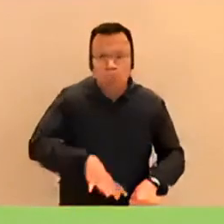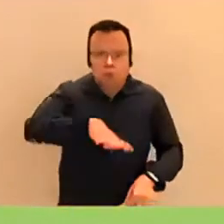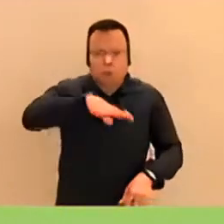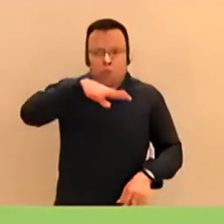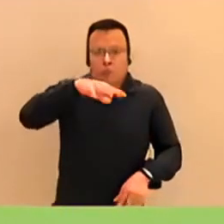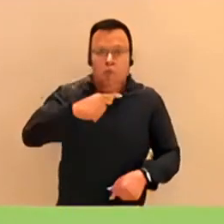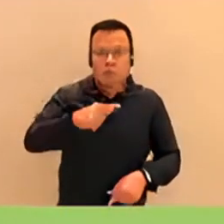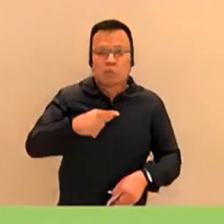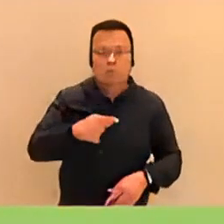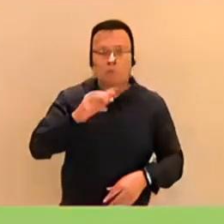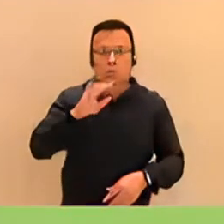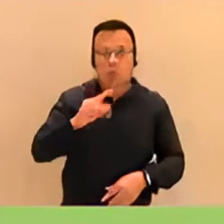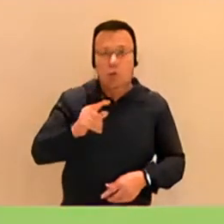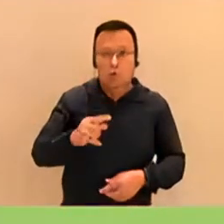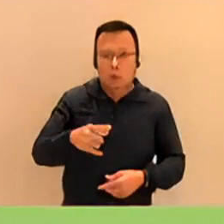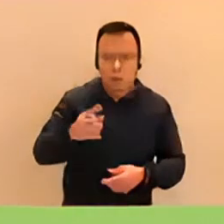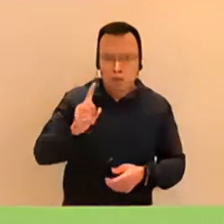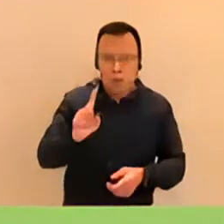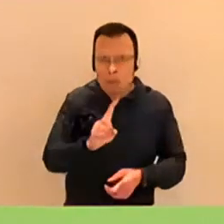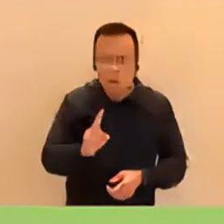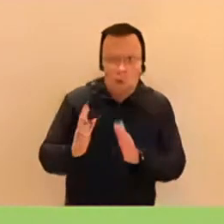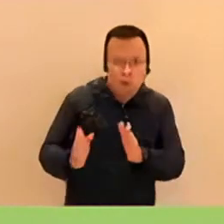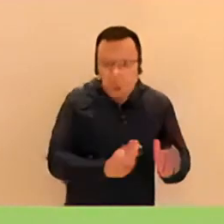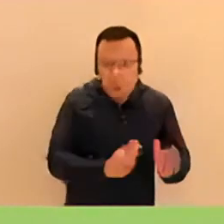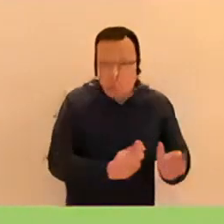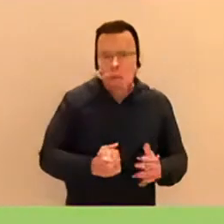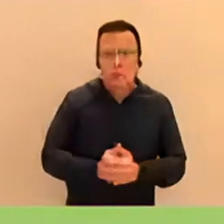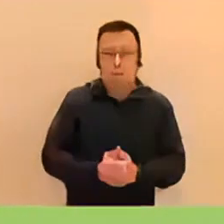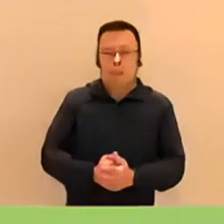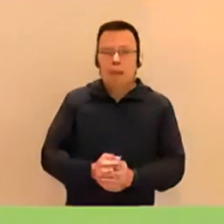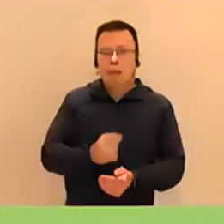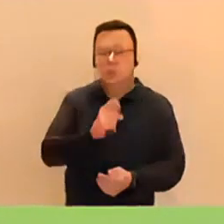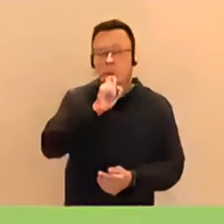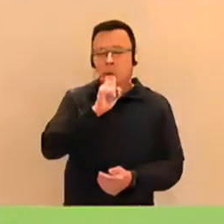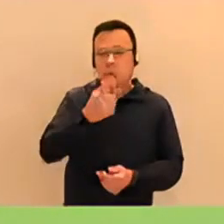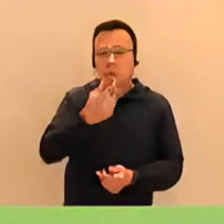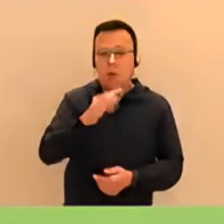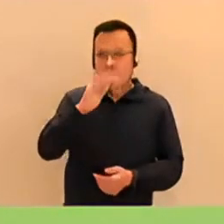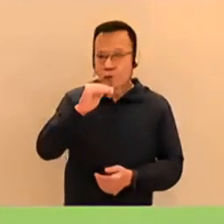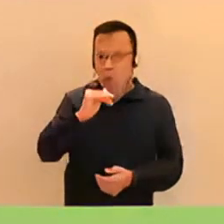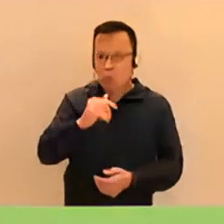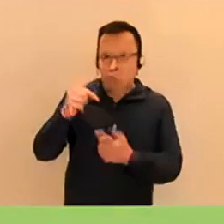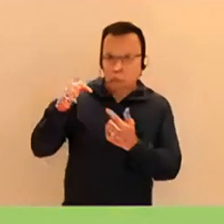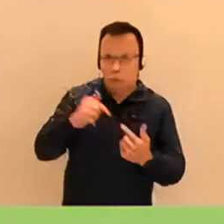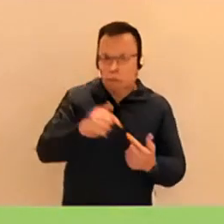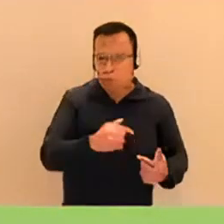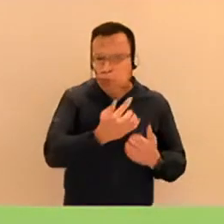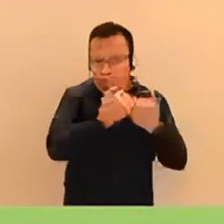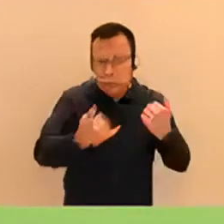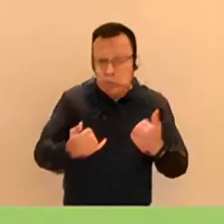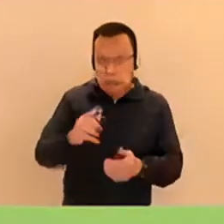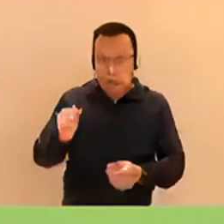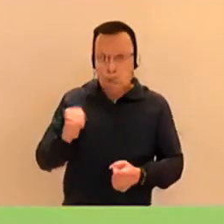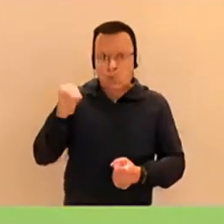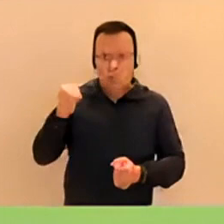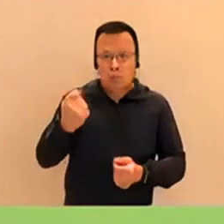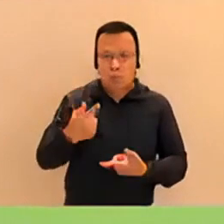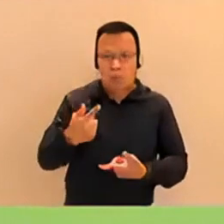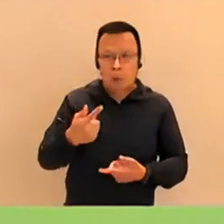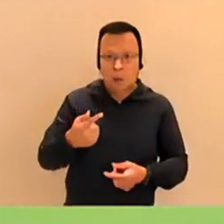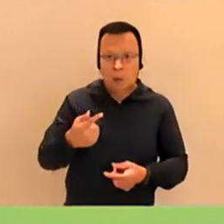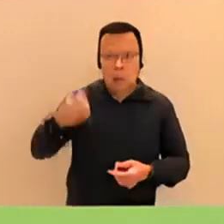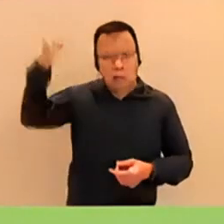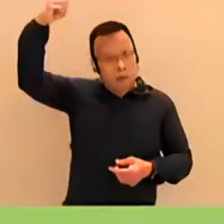Also, we will put in place a comprehensive network of renewable energy facilities, in particular solar energy